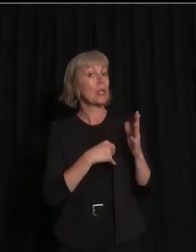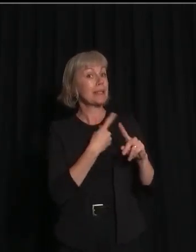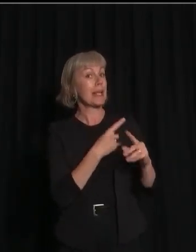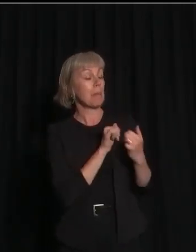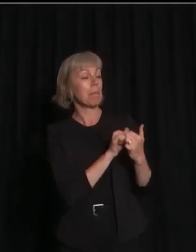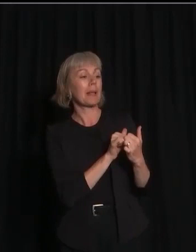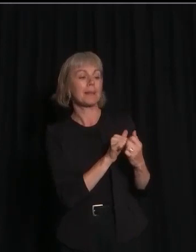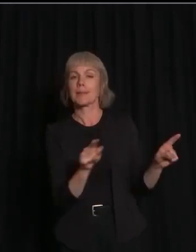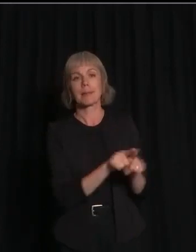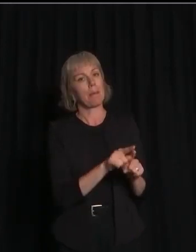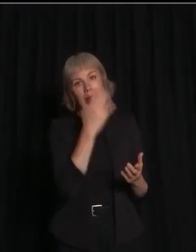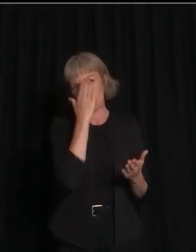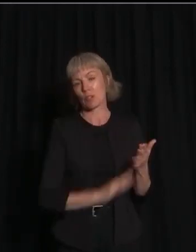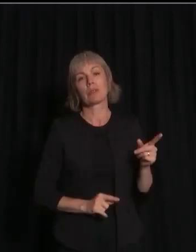that they do.